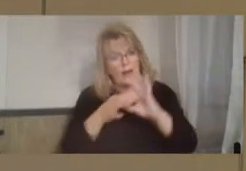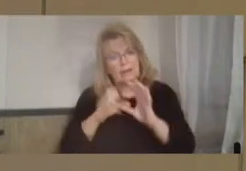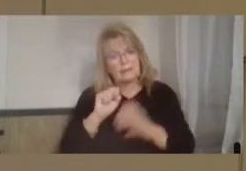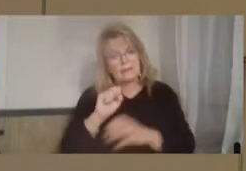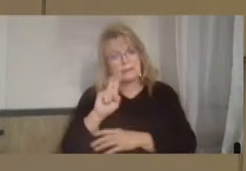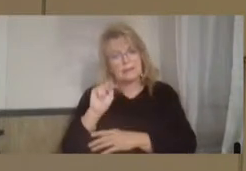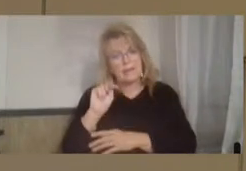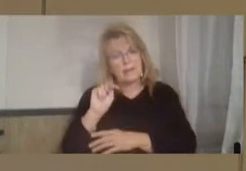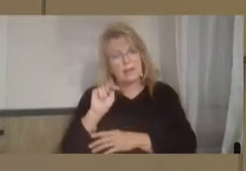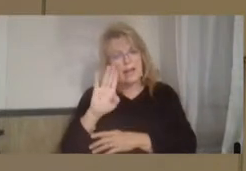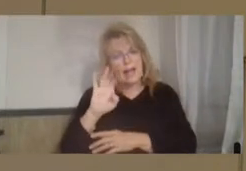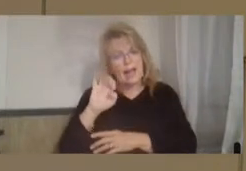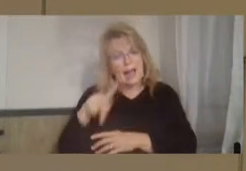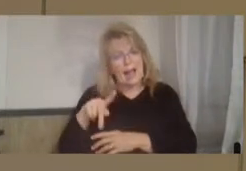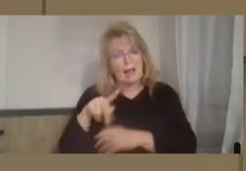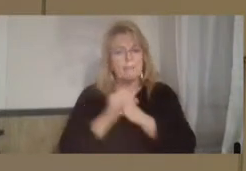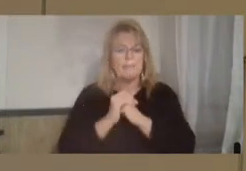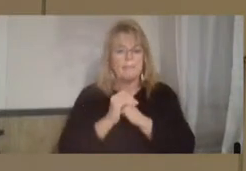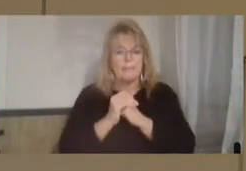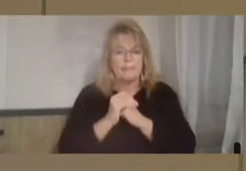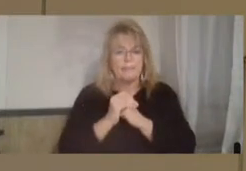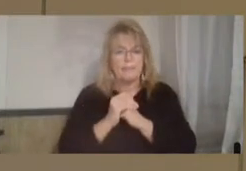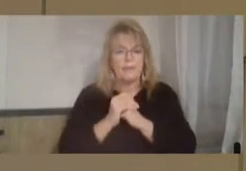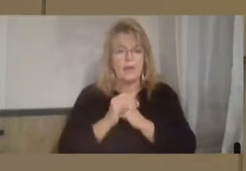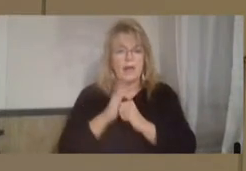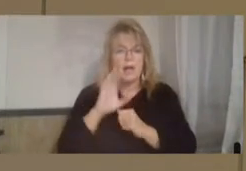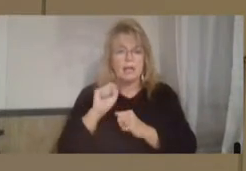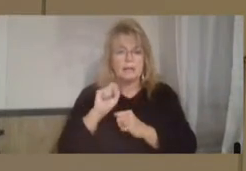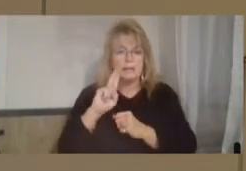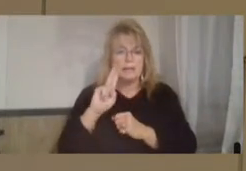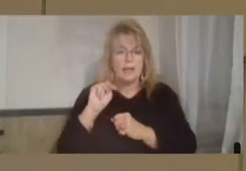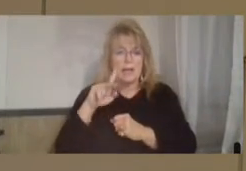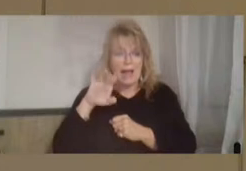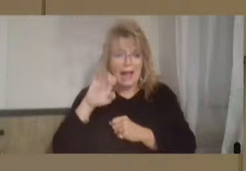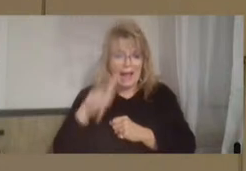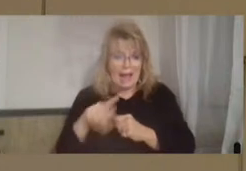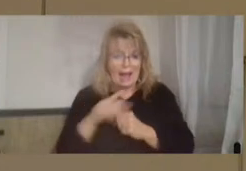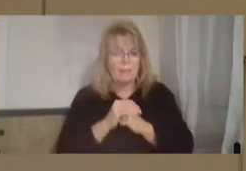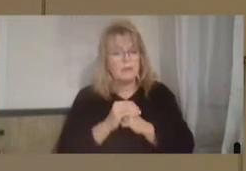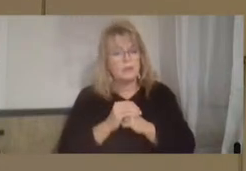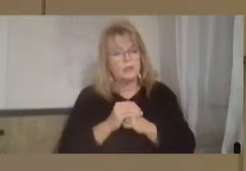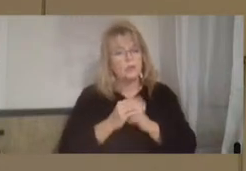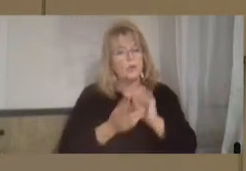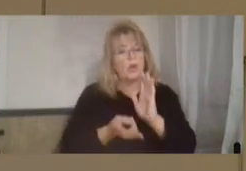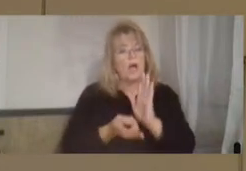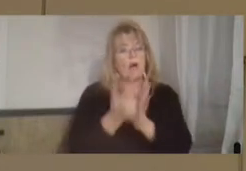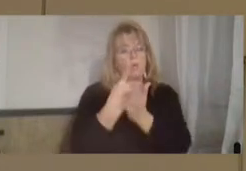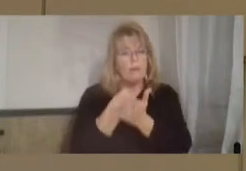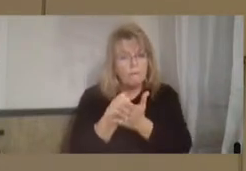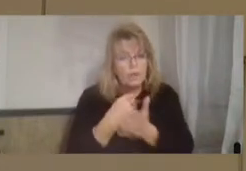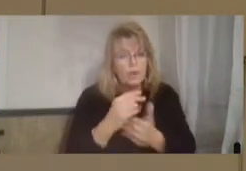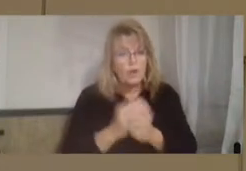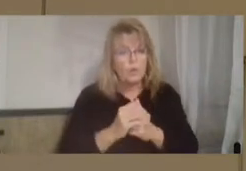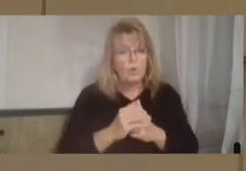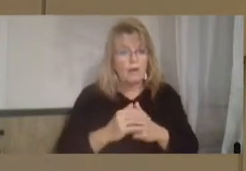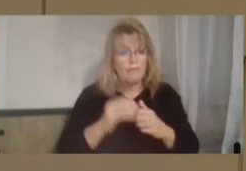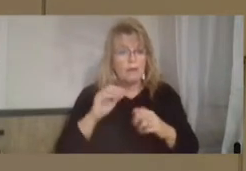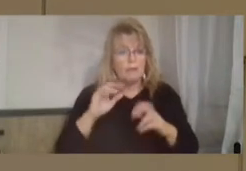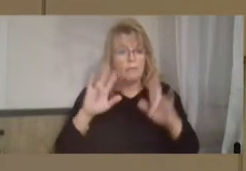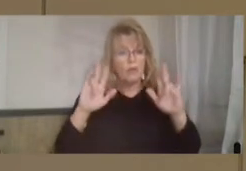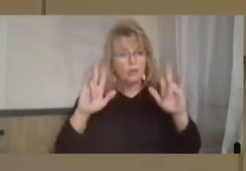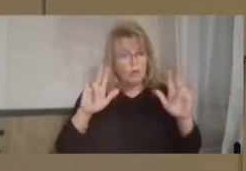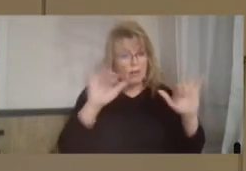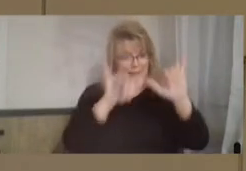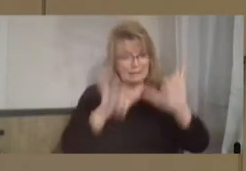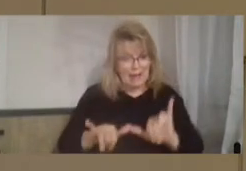SunCap is also performing a review of the truck size to demonstrate that certain operations will be maintained. So